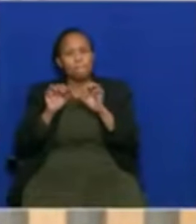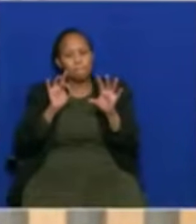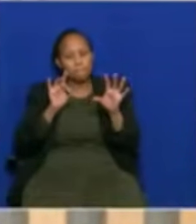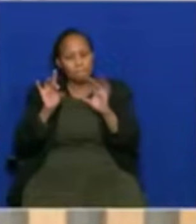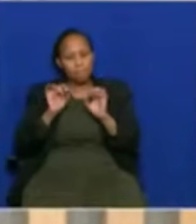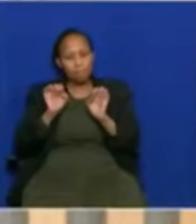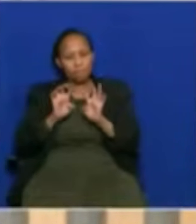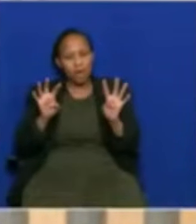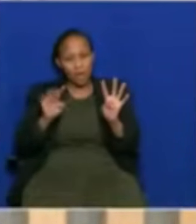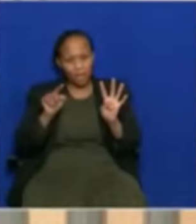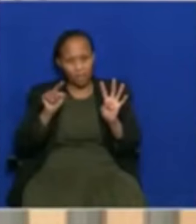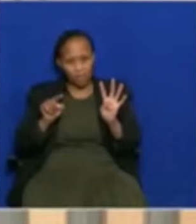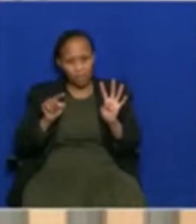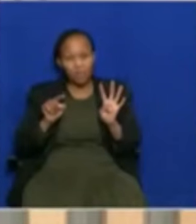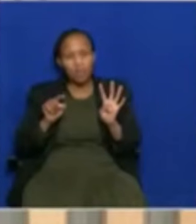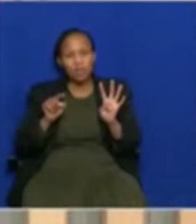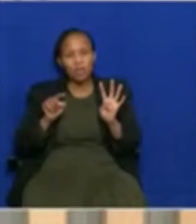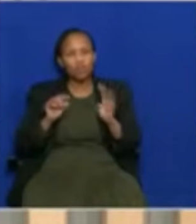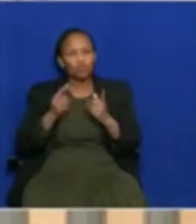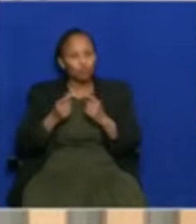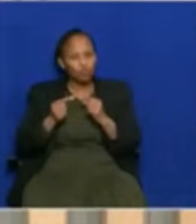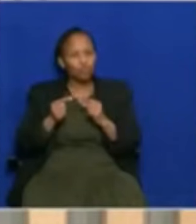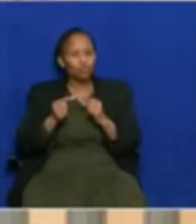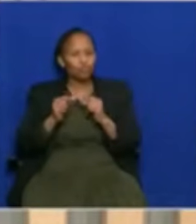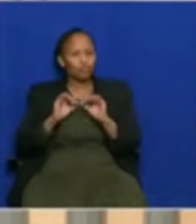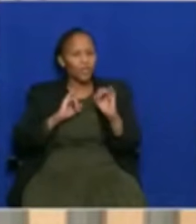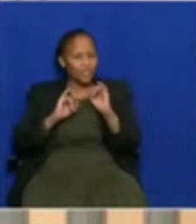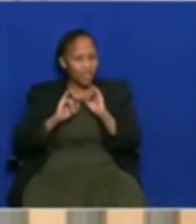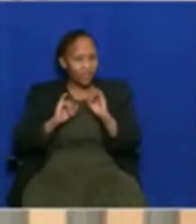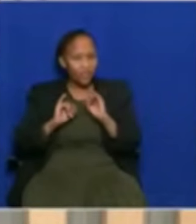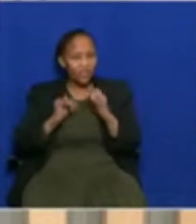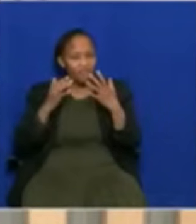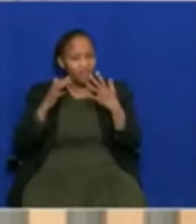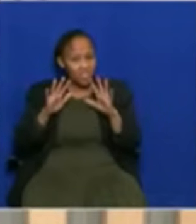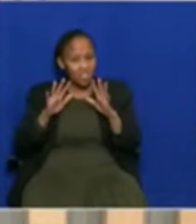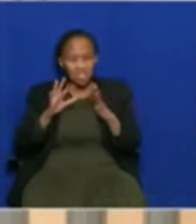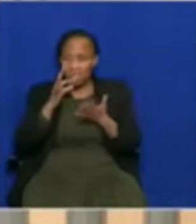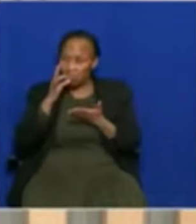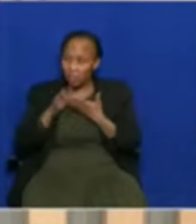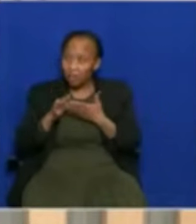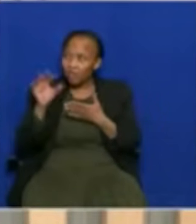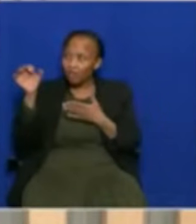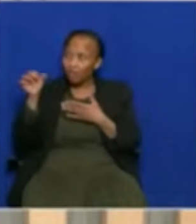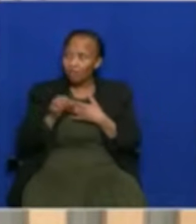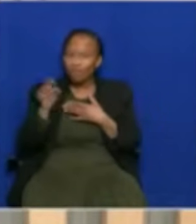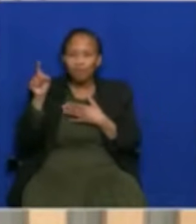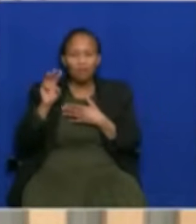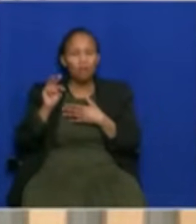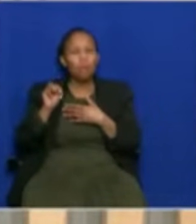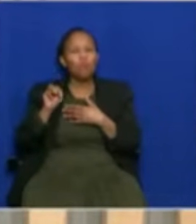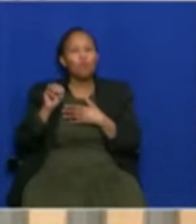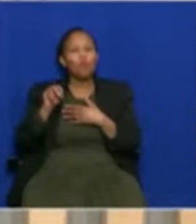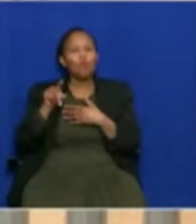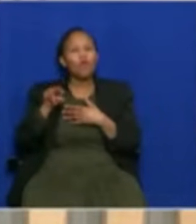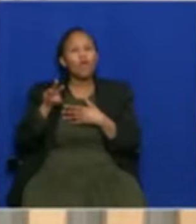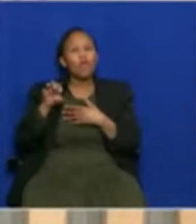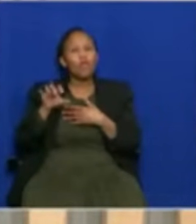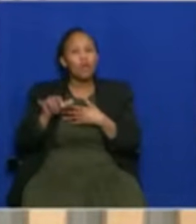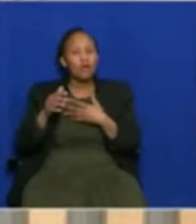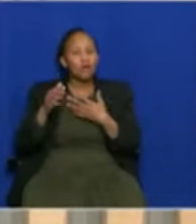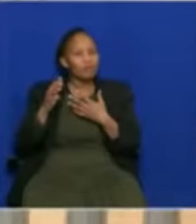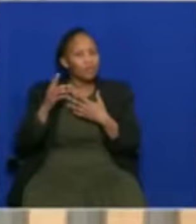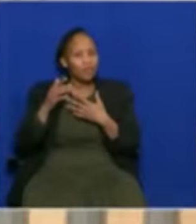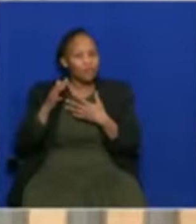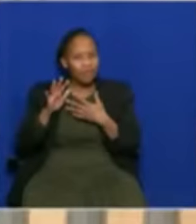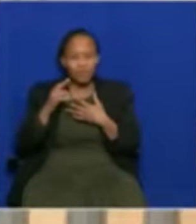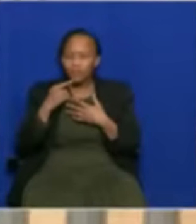and ended up recommending Mrs. Mukwele and suggesting that there was anything wrong with the constitution of the panel. And I say